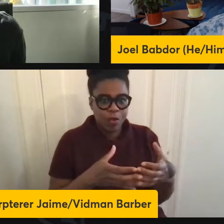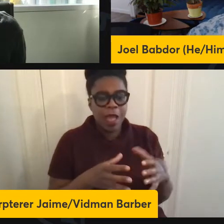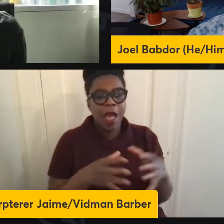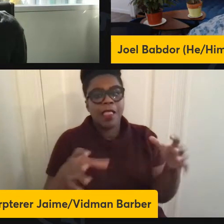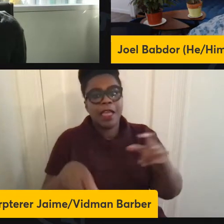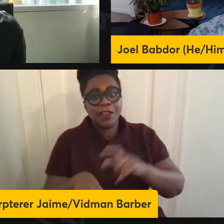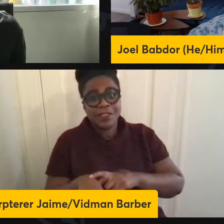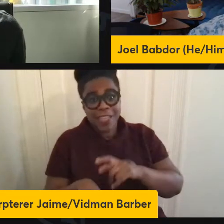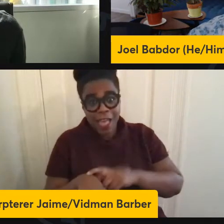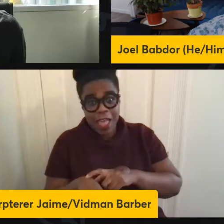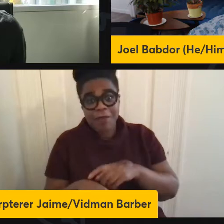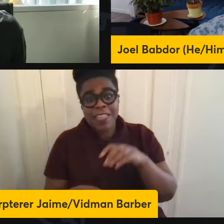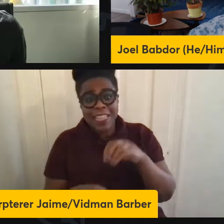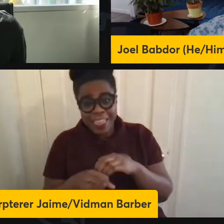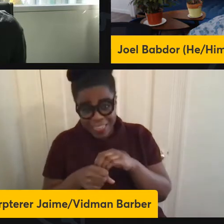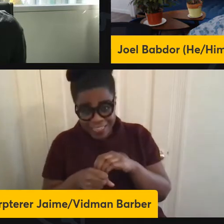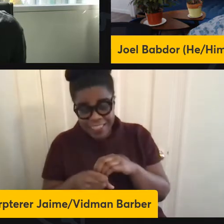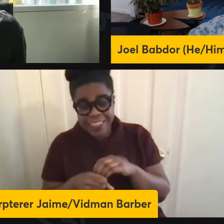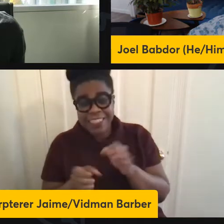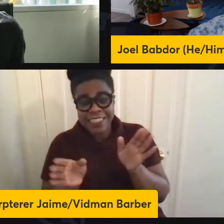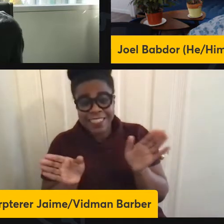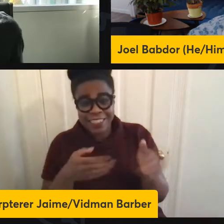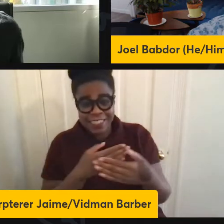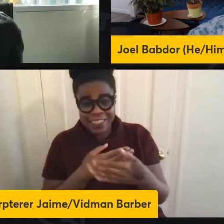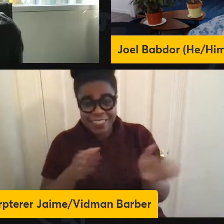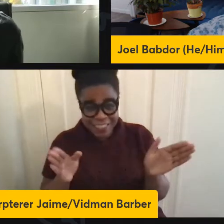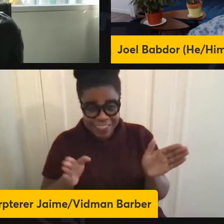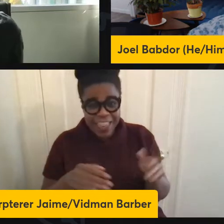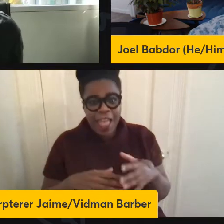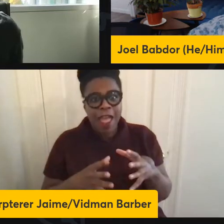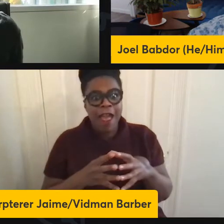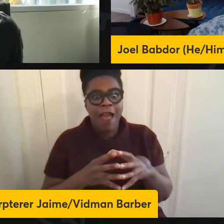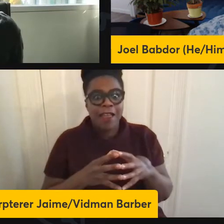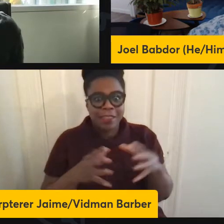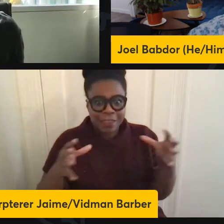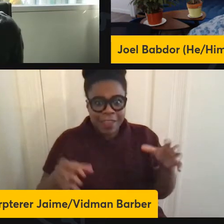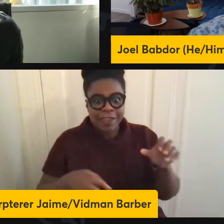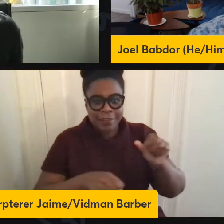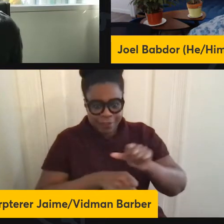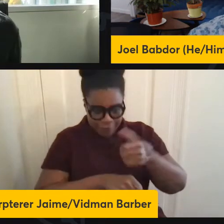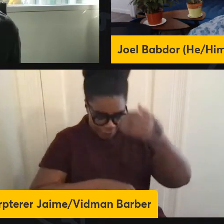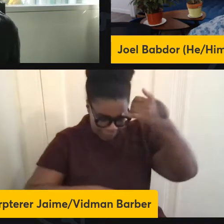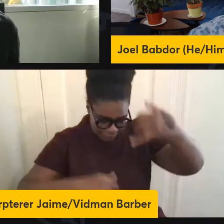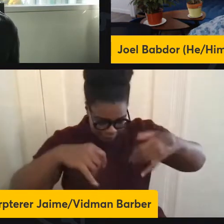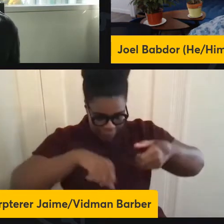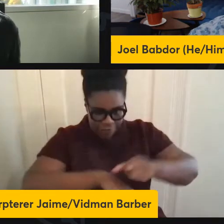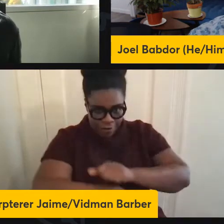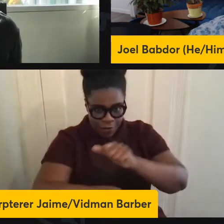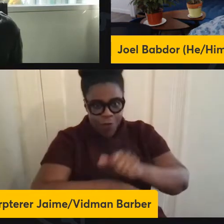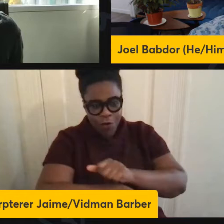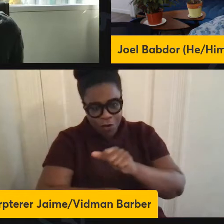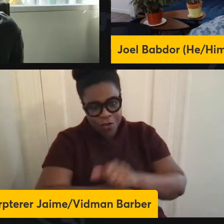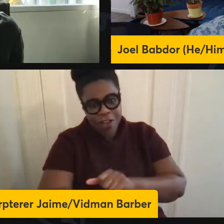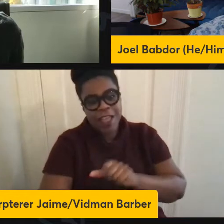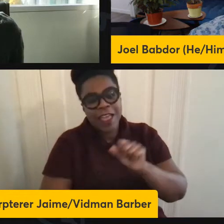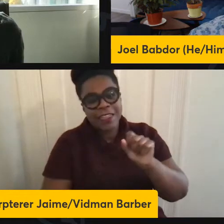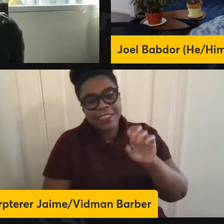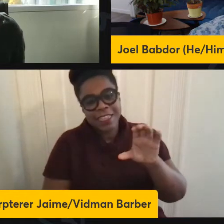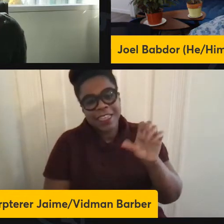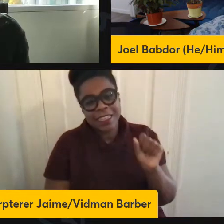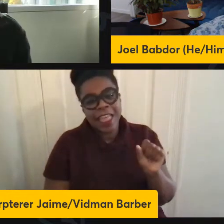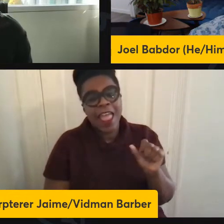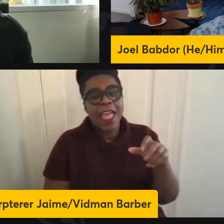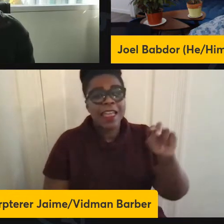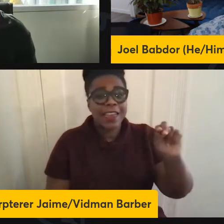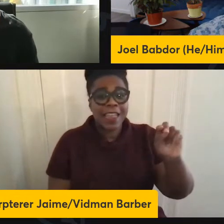time spent in containment and a lot of hard work to do all these assays. And we're also very grateful to the